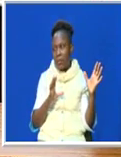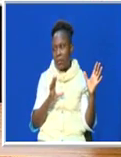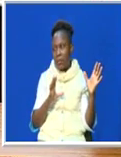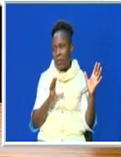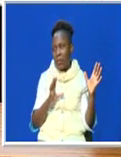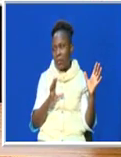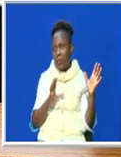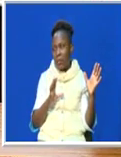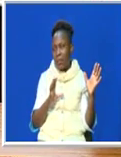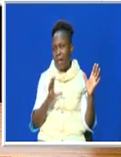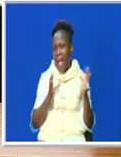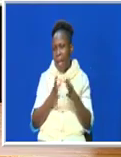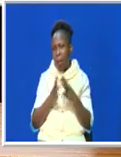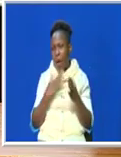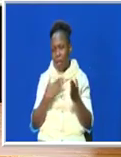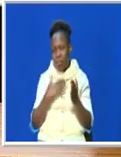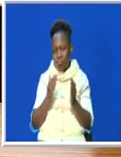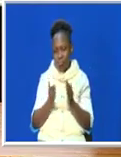to the smallest.